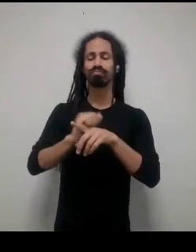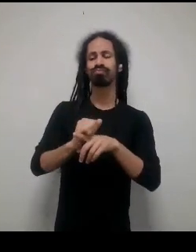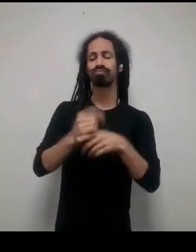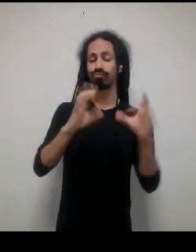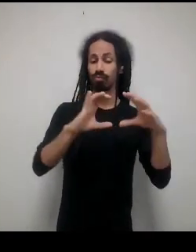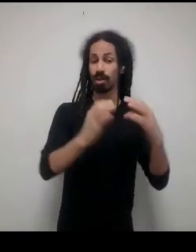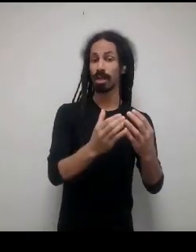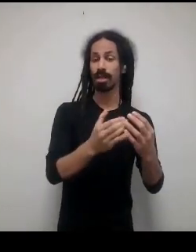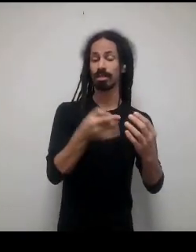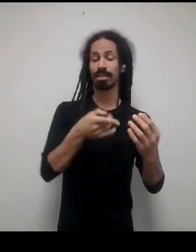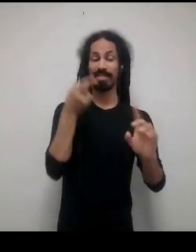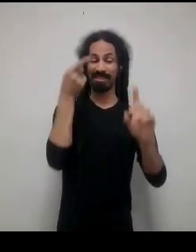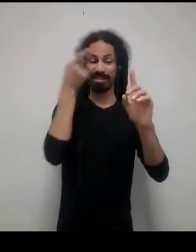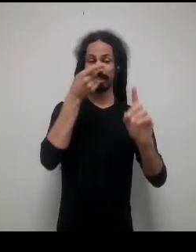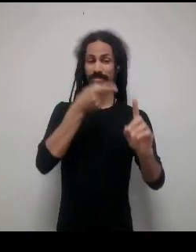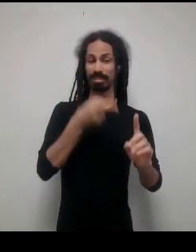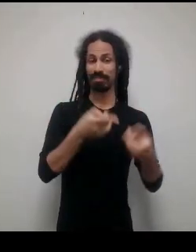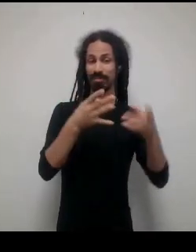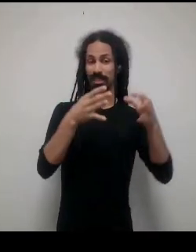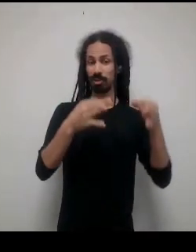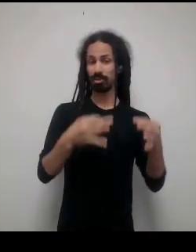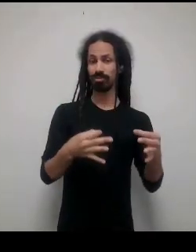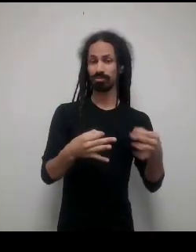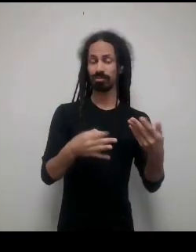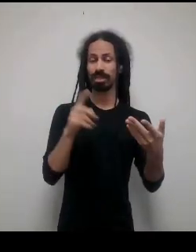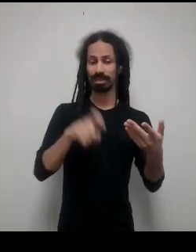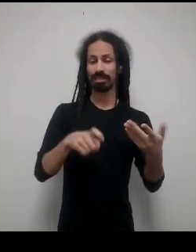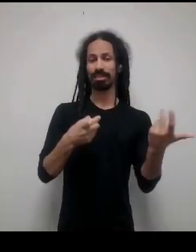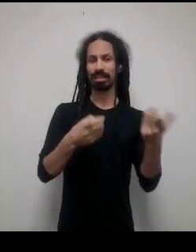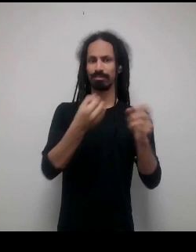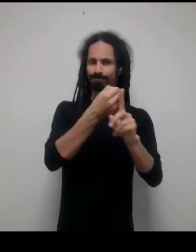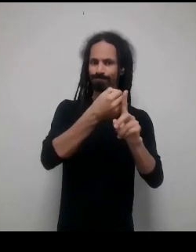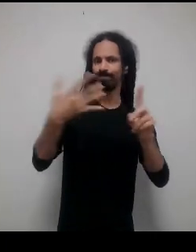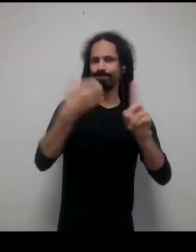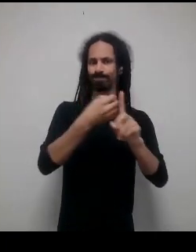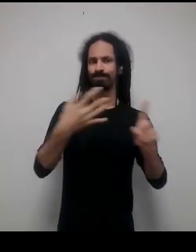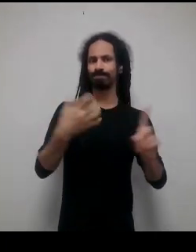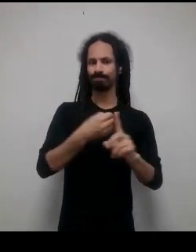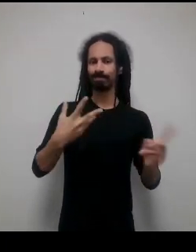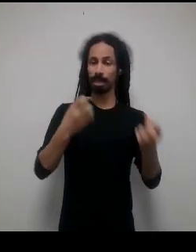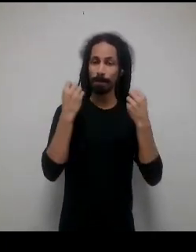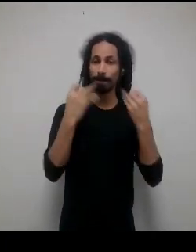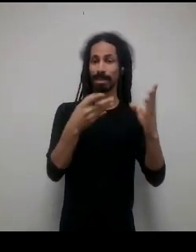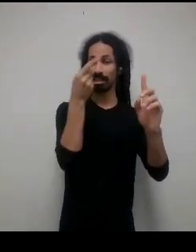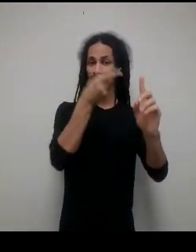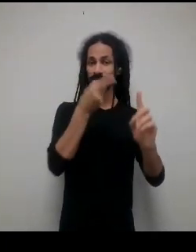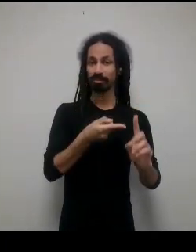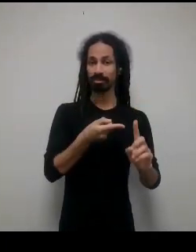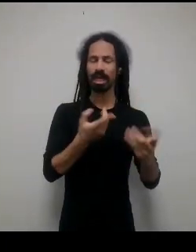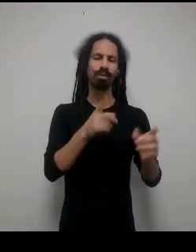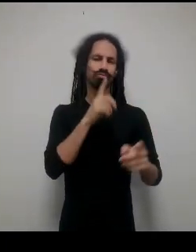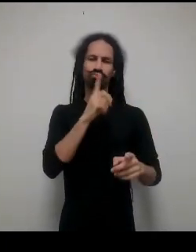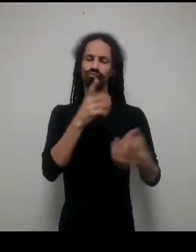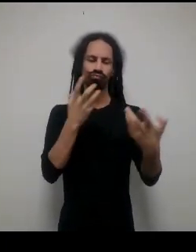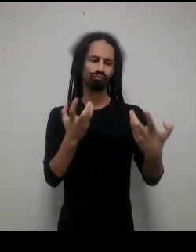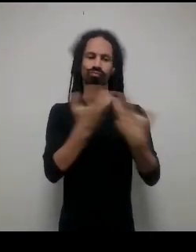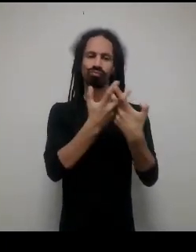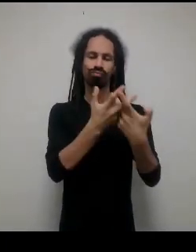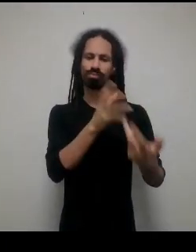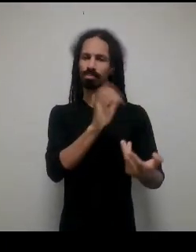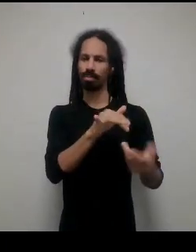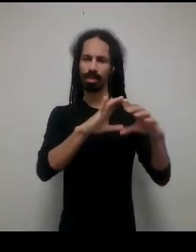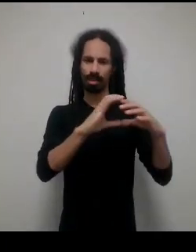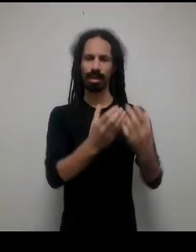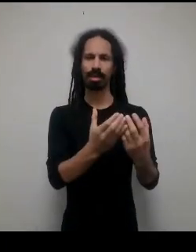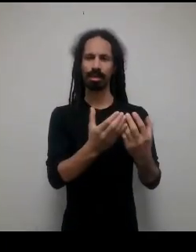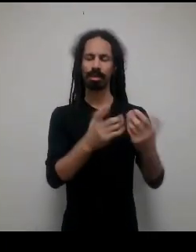specific instructions where you need to cover more than 3 or 4 main points, you would need to adjust that